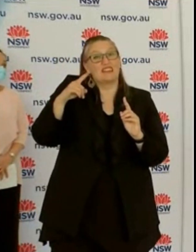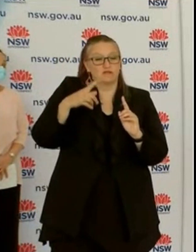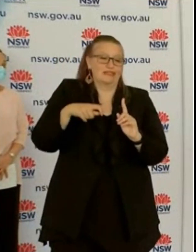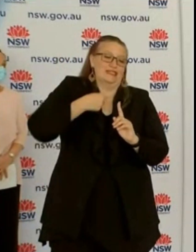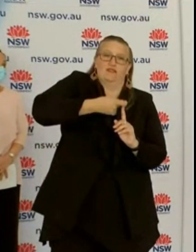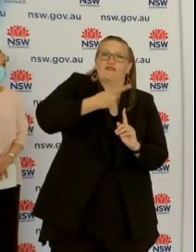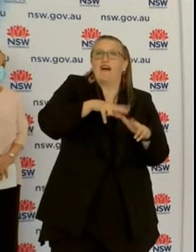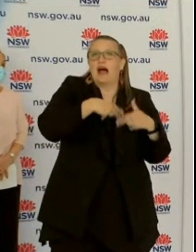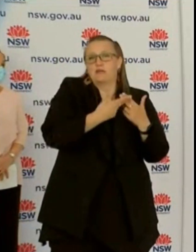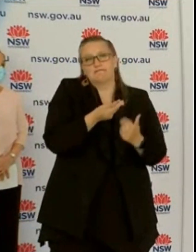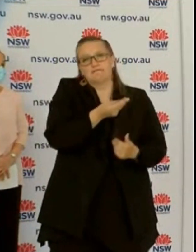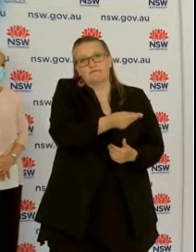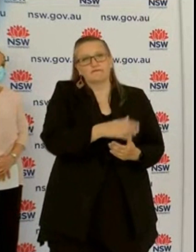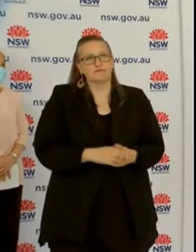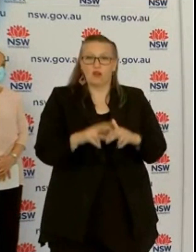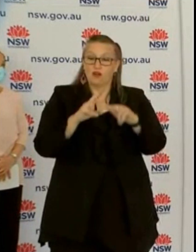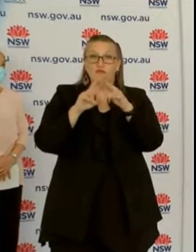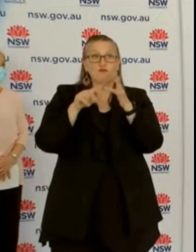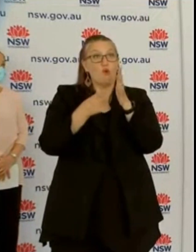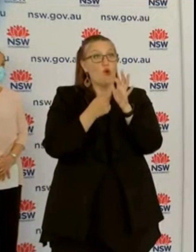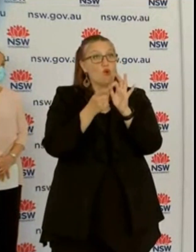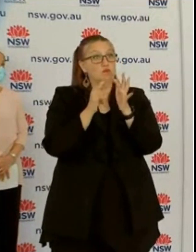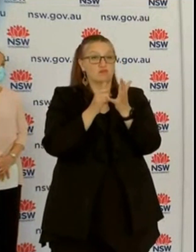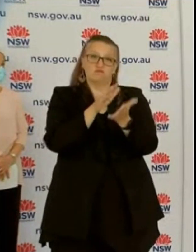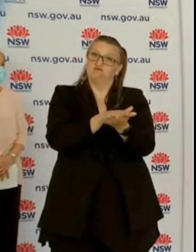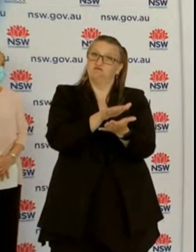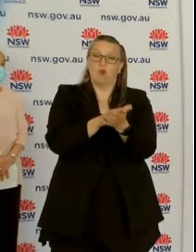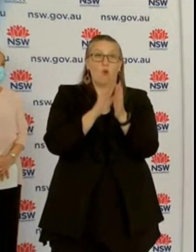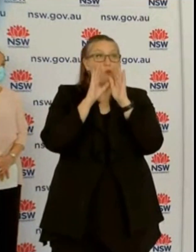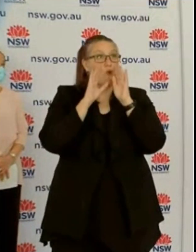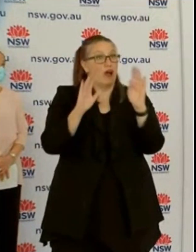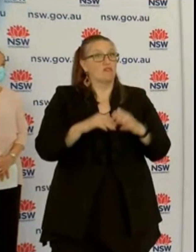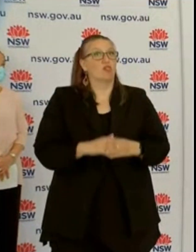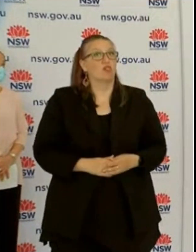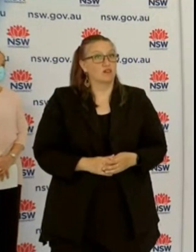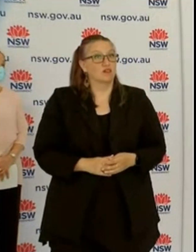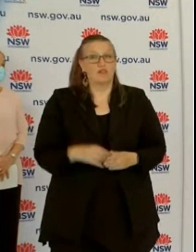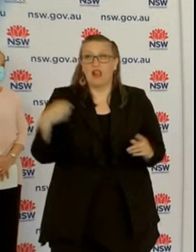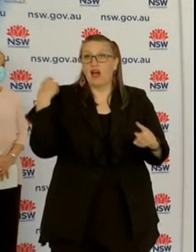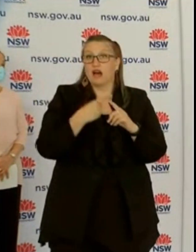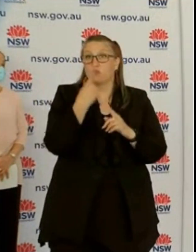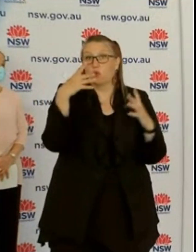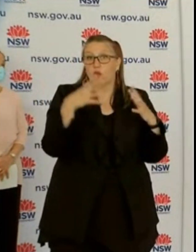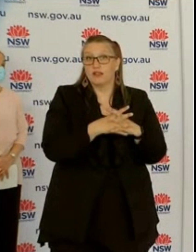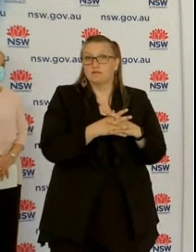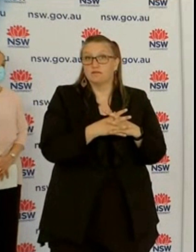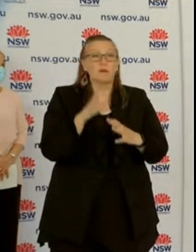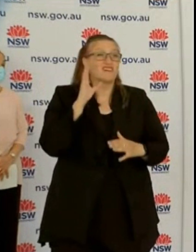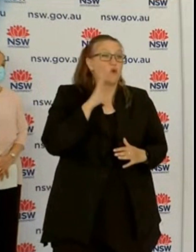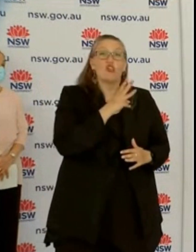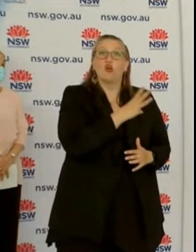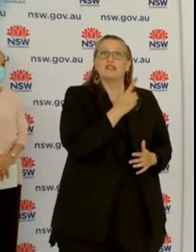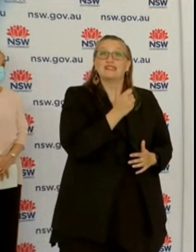ago. Again, a call out to the community of Forbes. Fantastic result in the past 7 days. They've moved their first dose vaccination rate